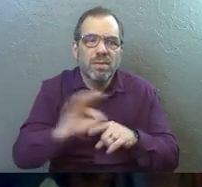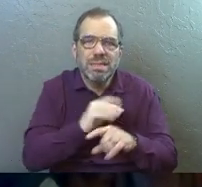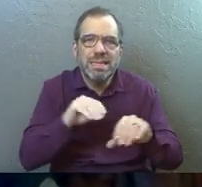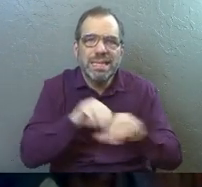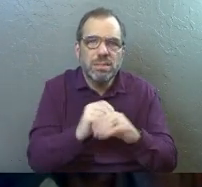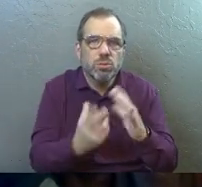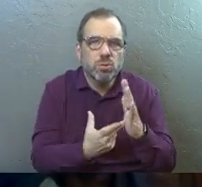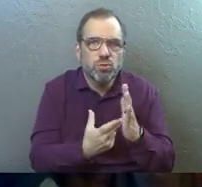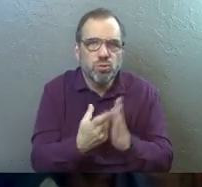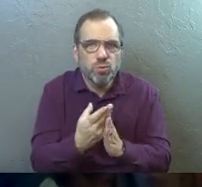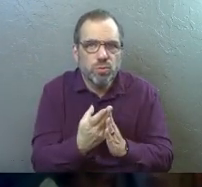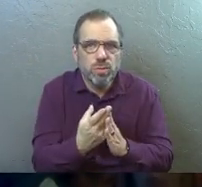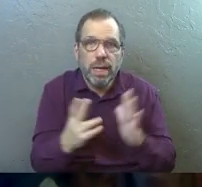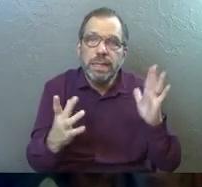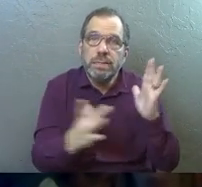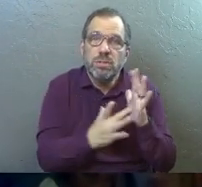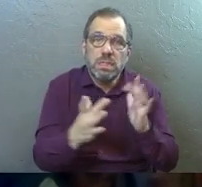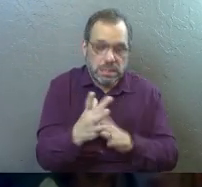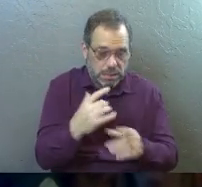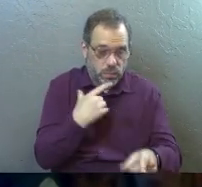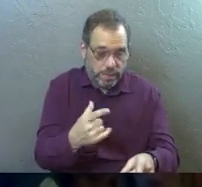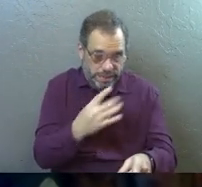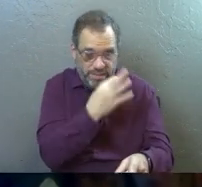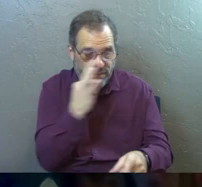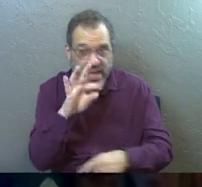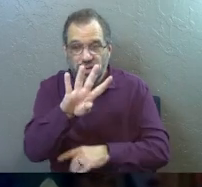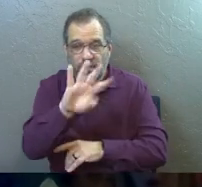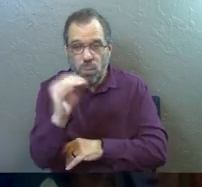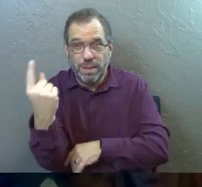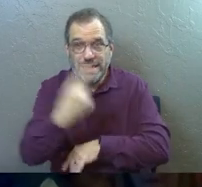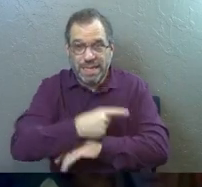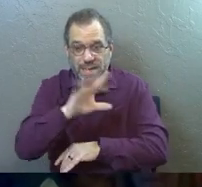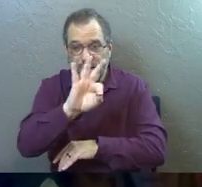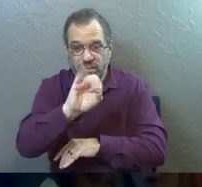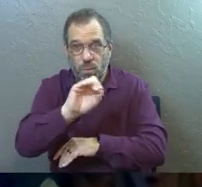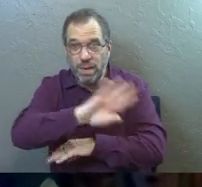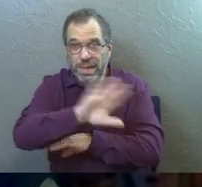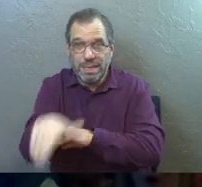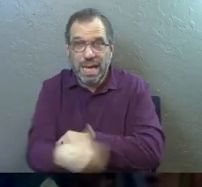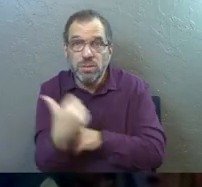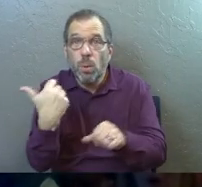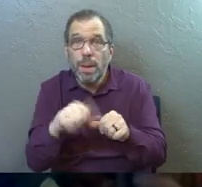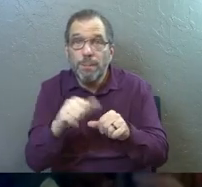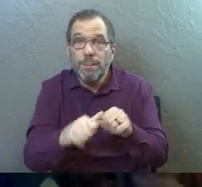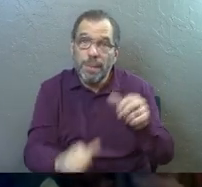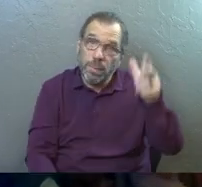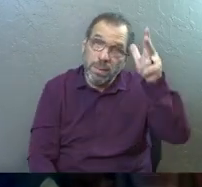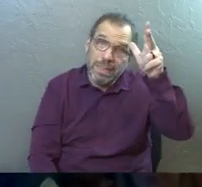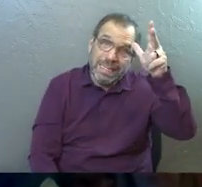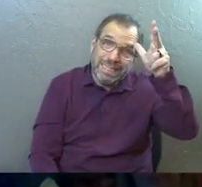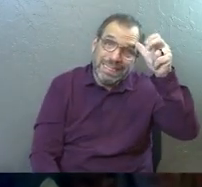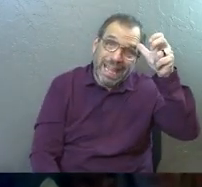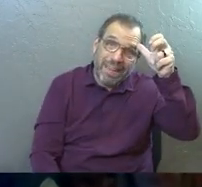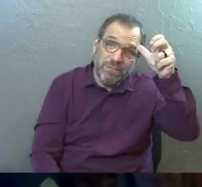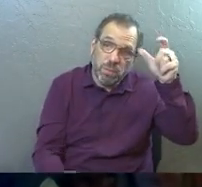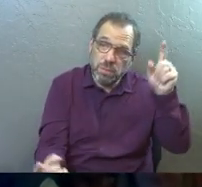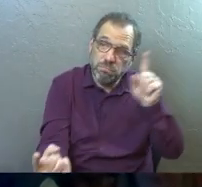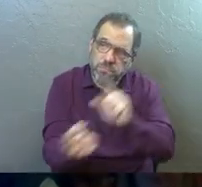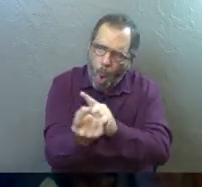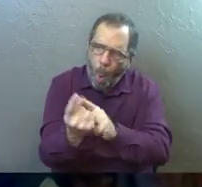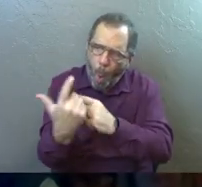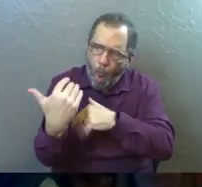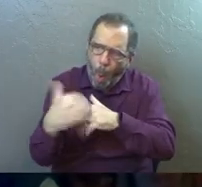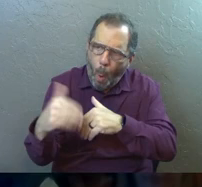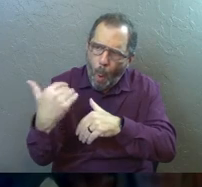truth. Jesus said it when he fasted for 40 days and 40 nights. Do you remember when the devil brought him some fresh